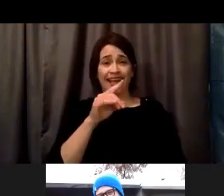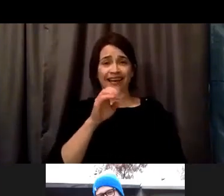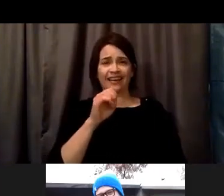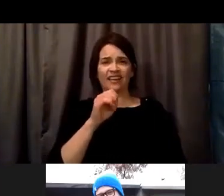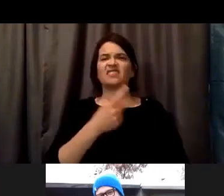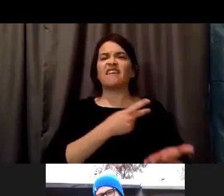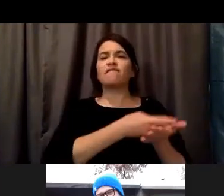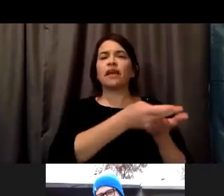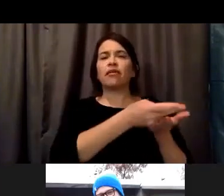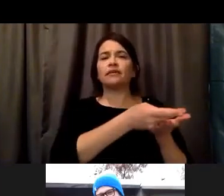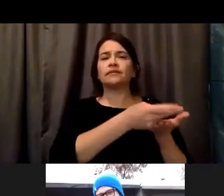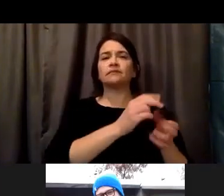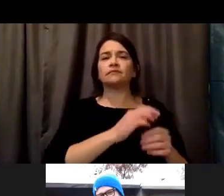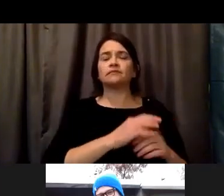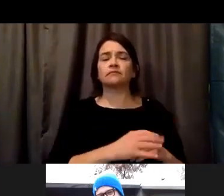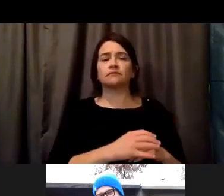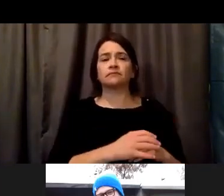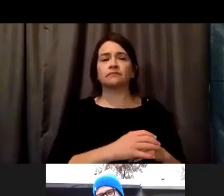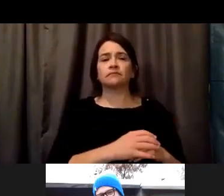included,